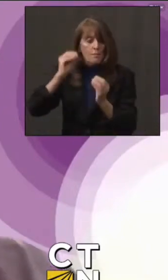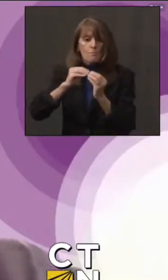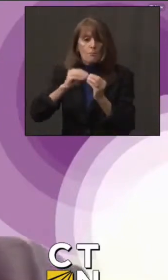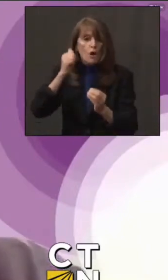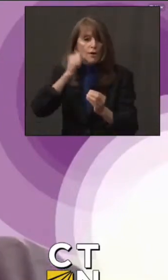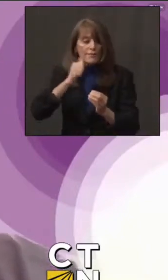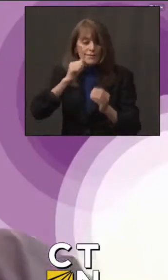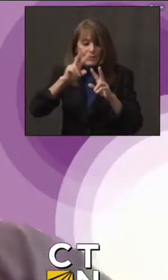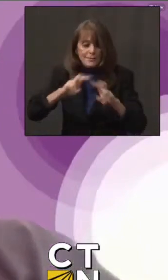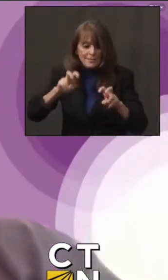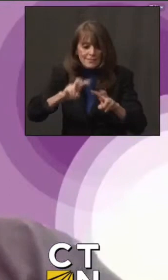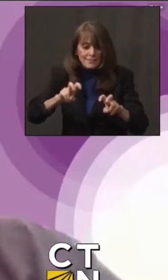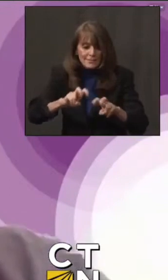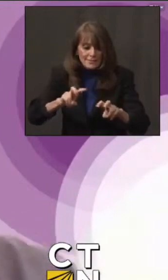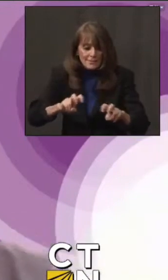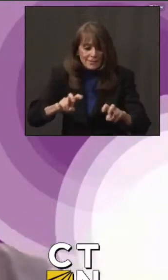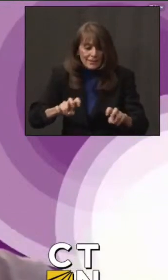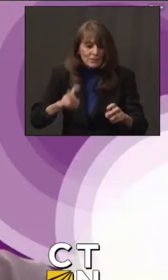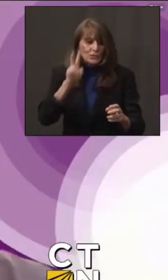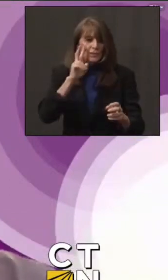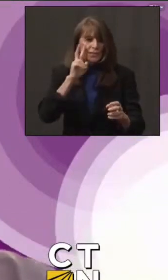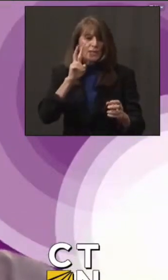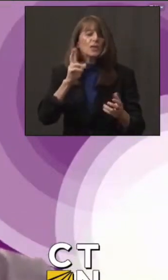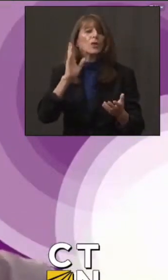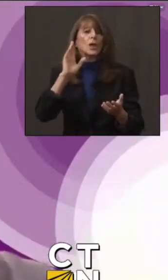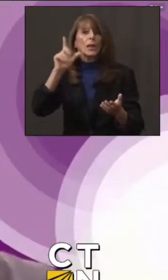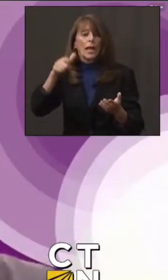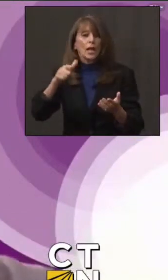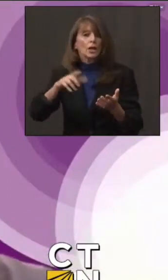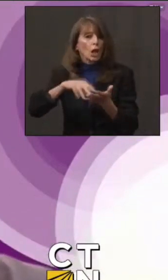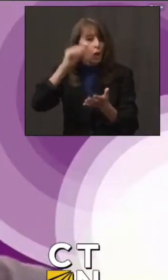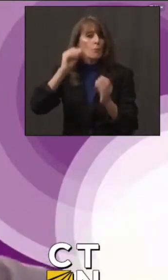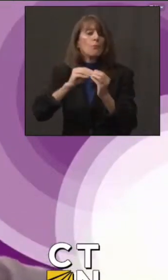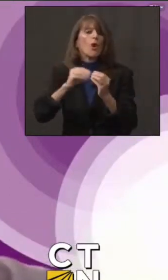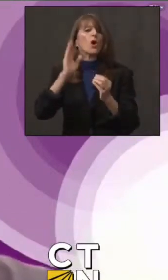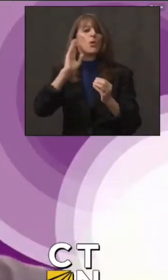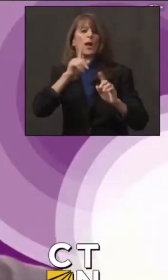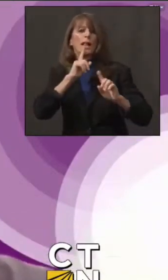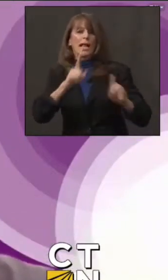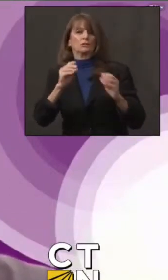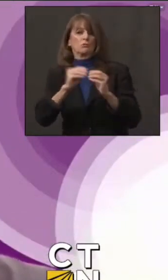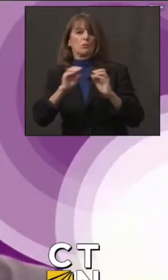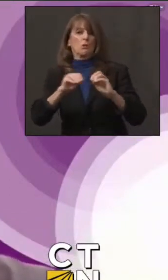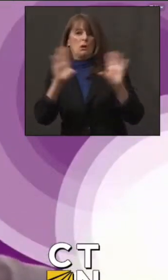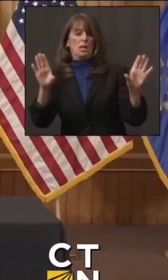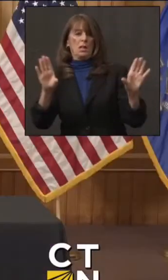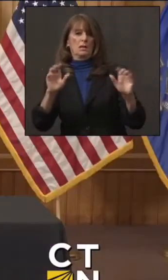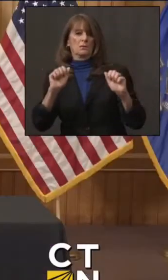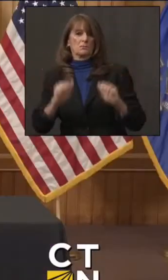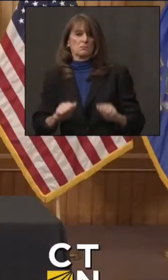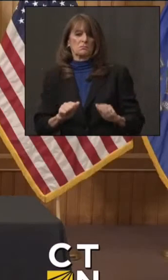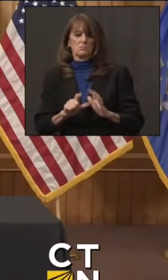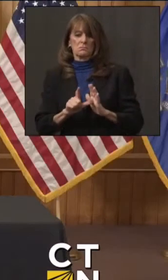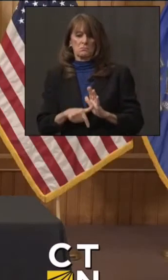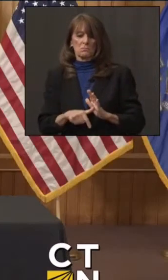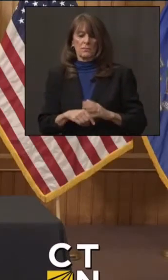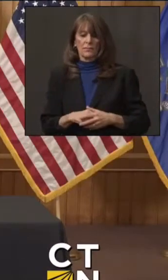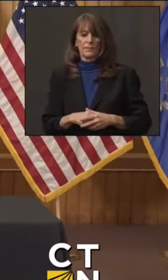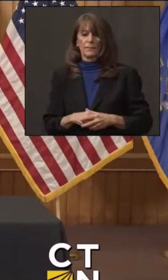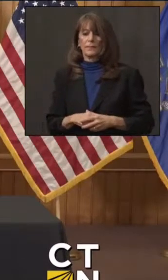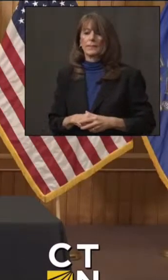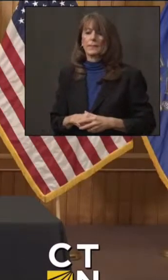are asking, like the one you just did, I think we'll have a better answer for that in the future. I agree, Dr. Eady,